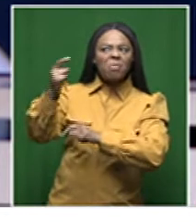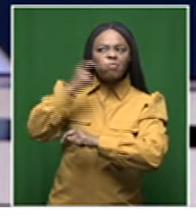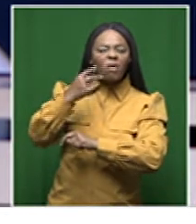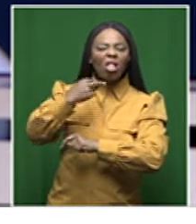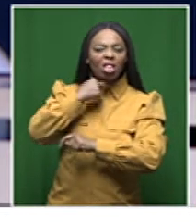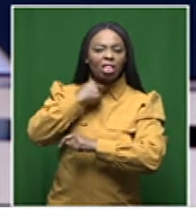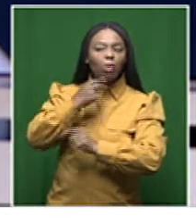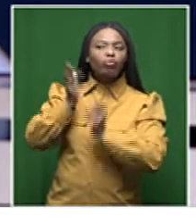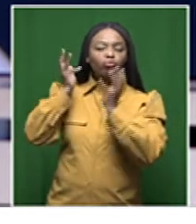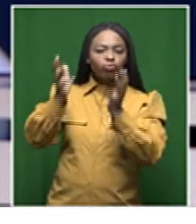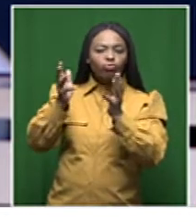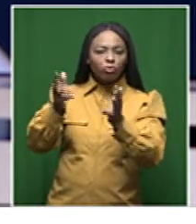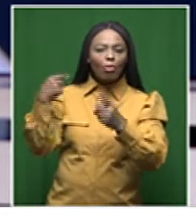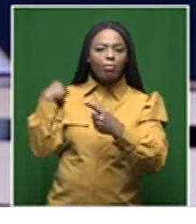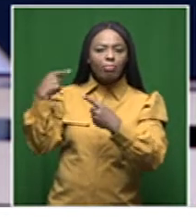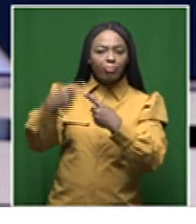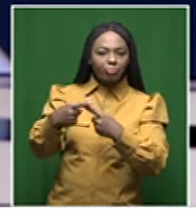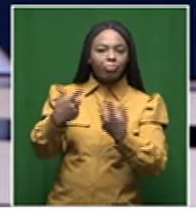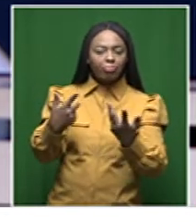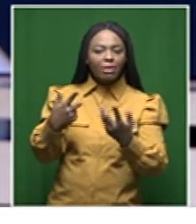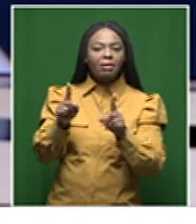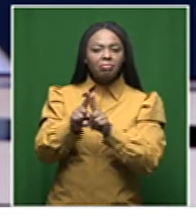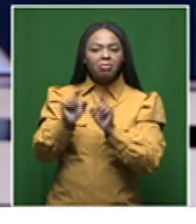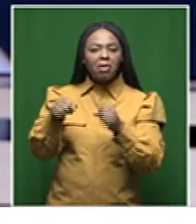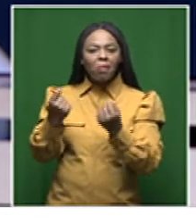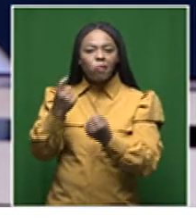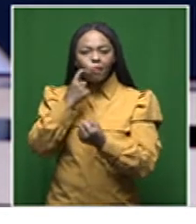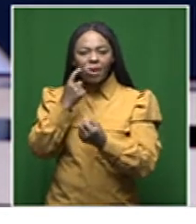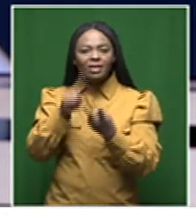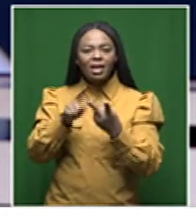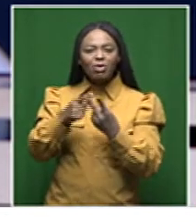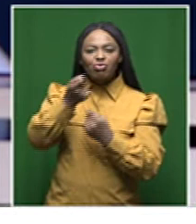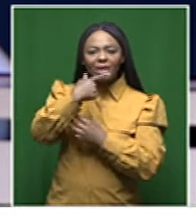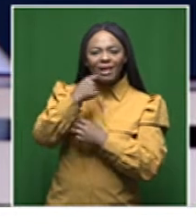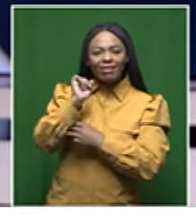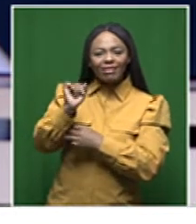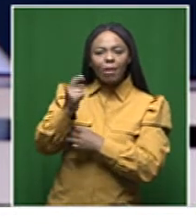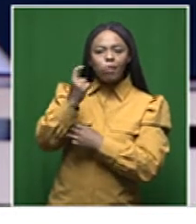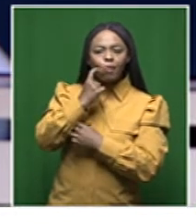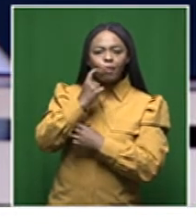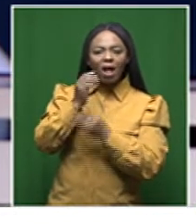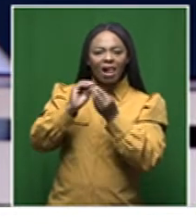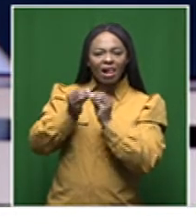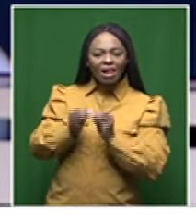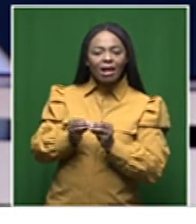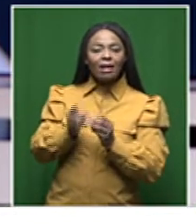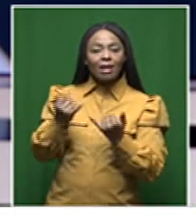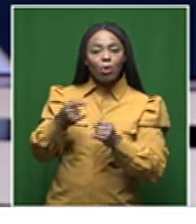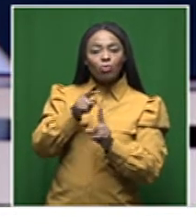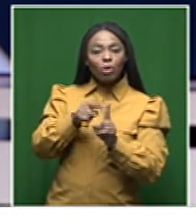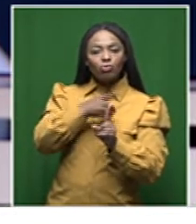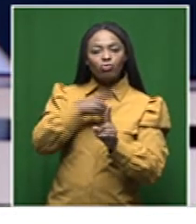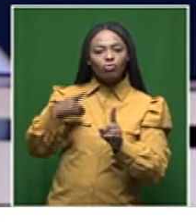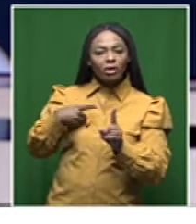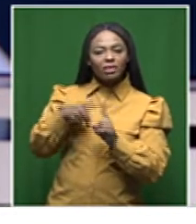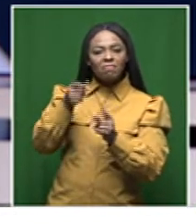conceive. Alarmed by the cost of infertility as well as fertility treatment, Prof Thabo Matsaseng, a gynecologist and obstetrician, as well as the head of